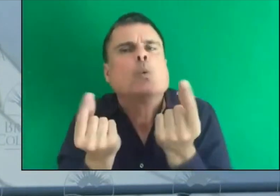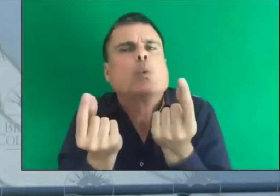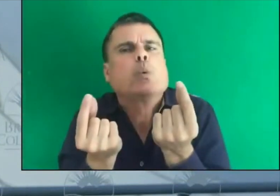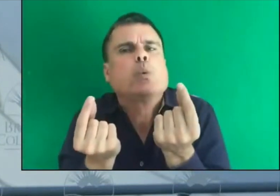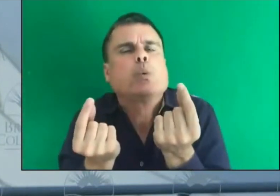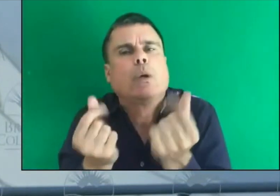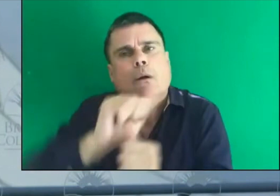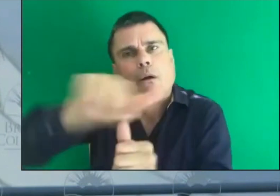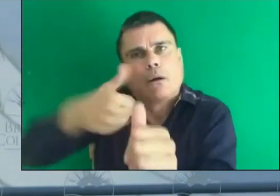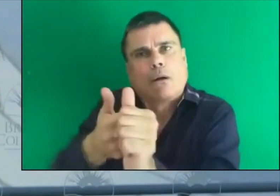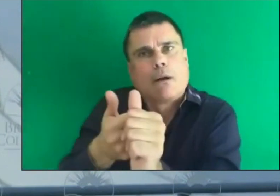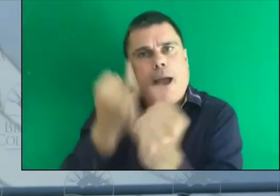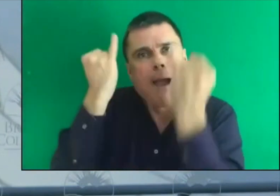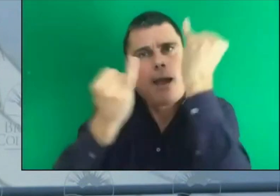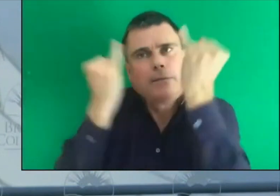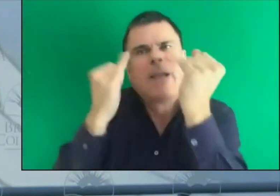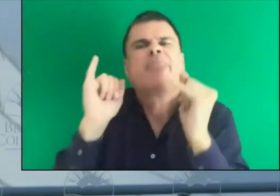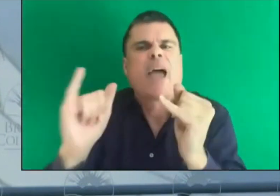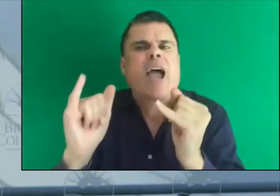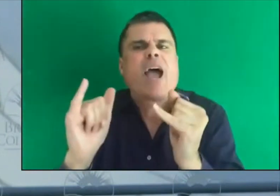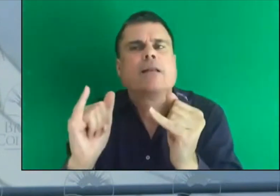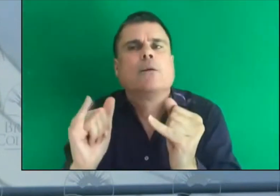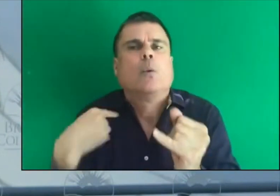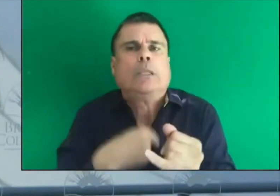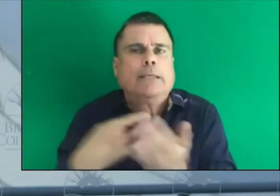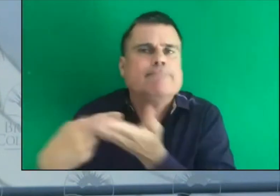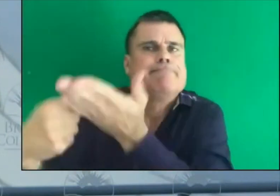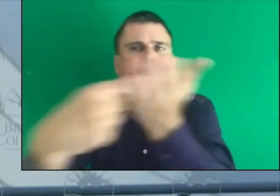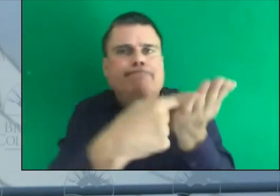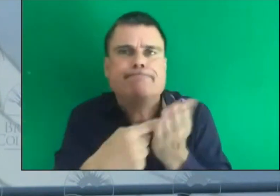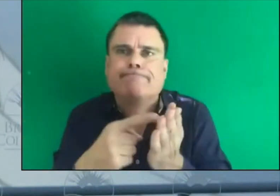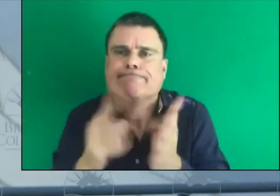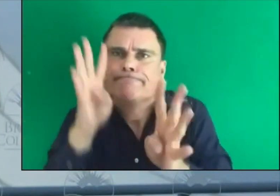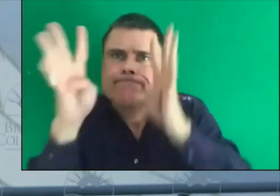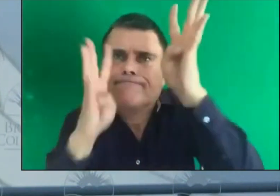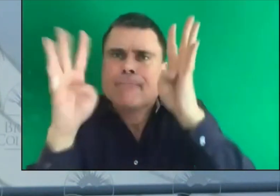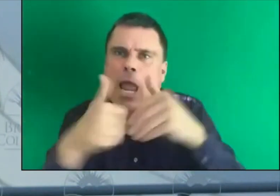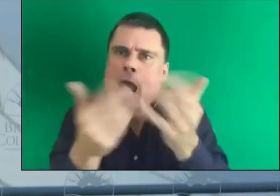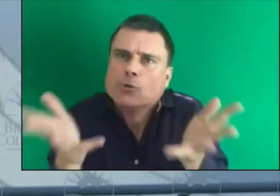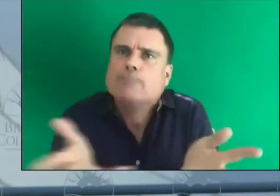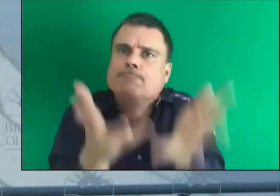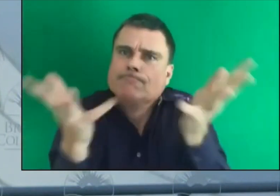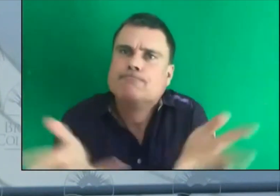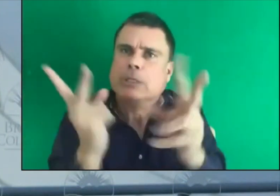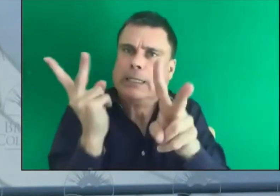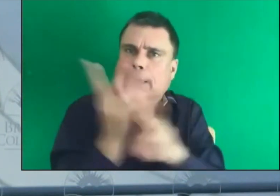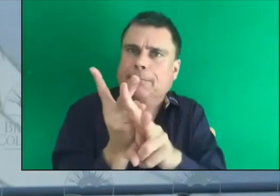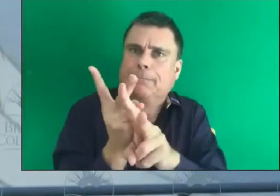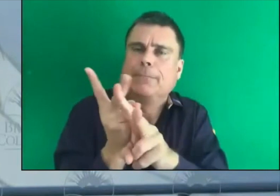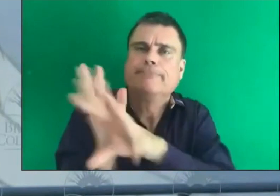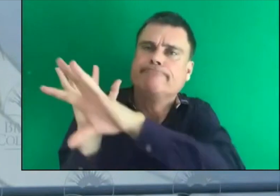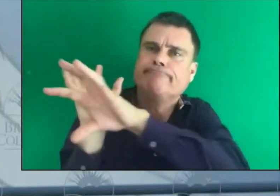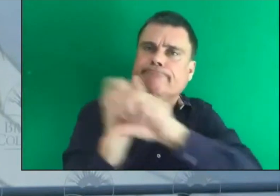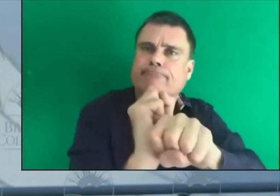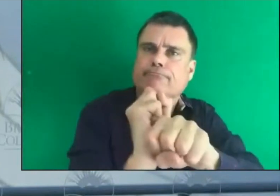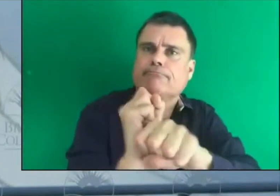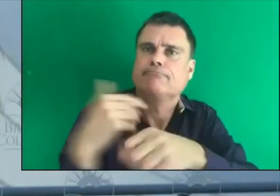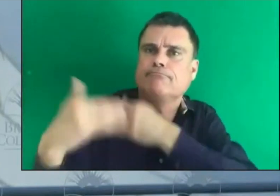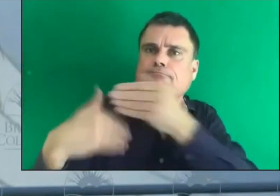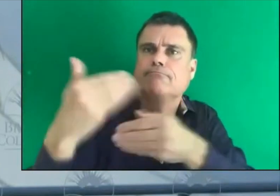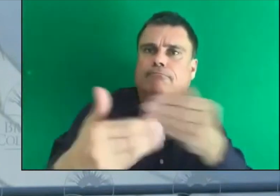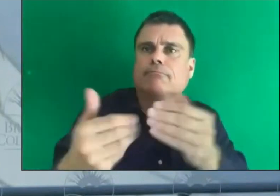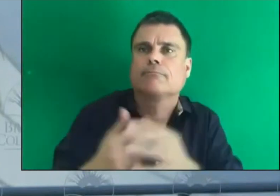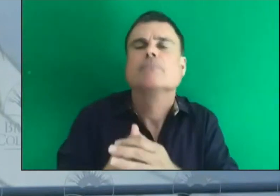through the really real and profound mental health and social challenges brought by the pandemic. pandemic everywhere in the world. So there were lots